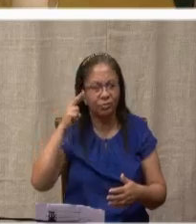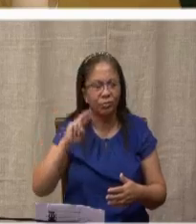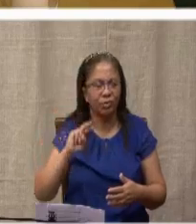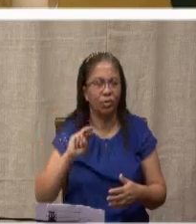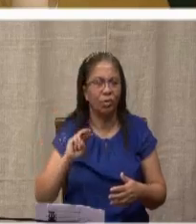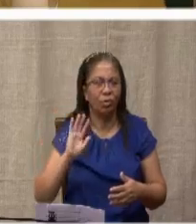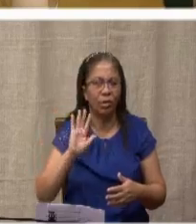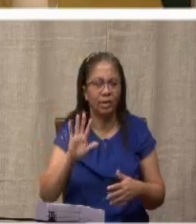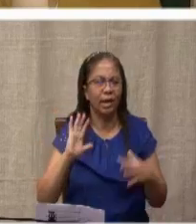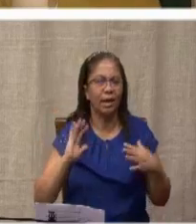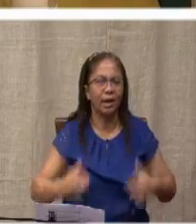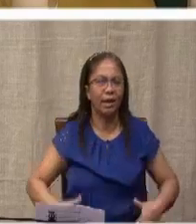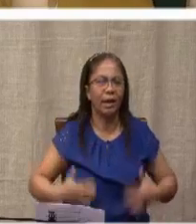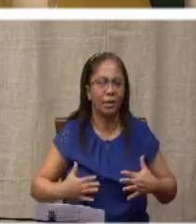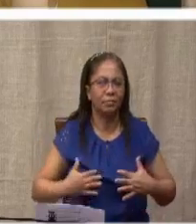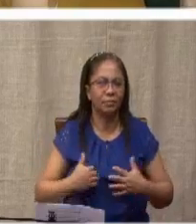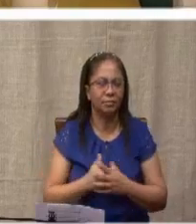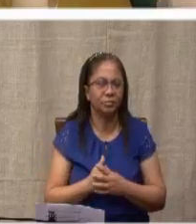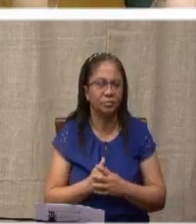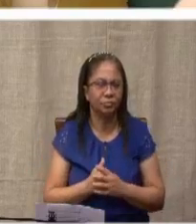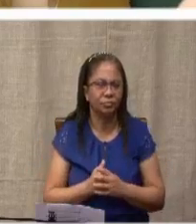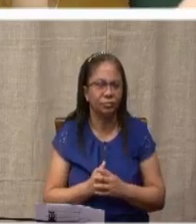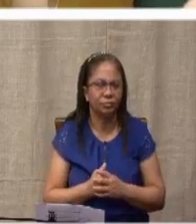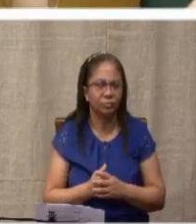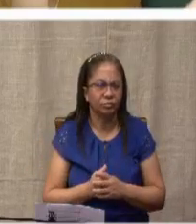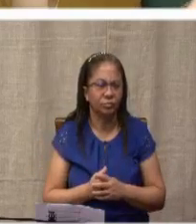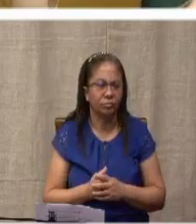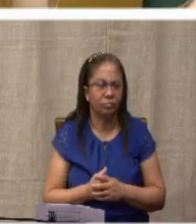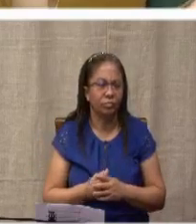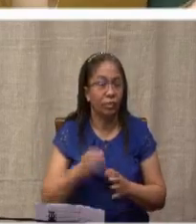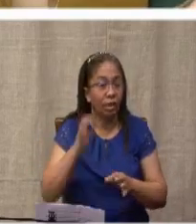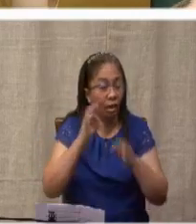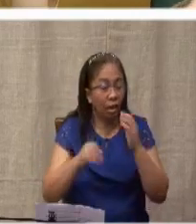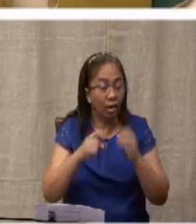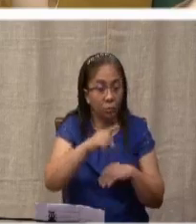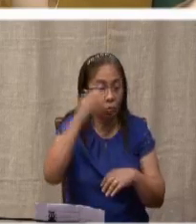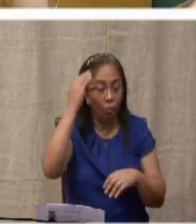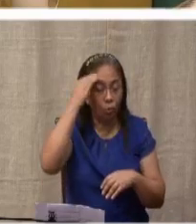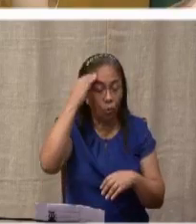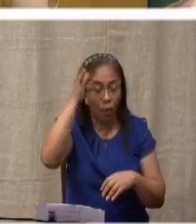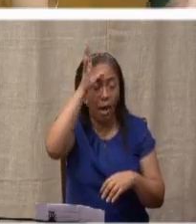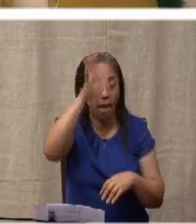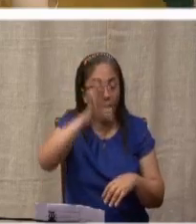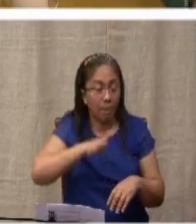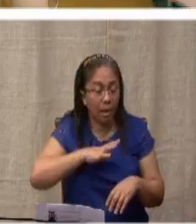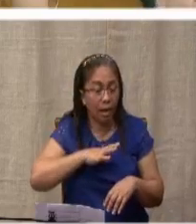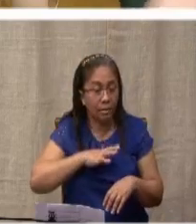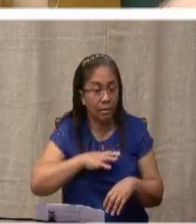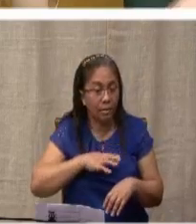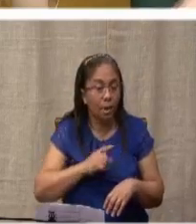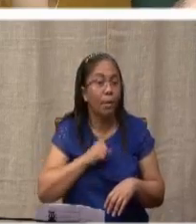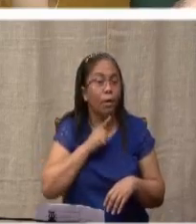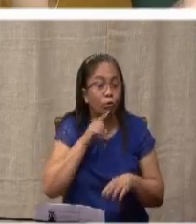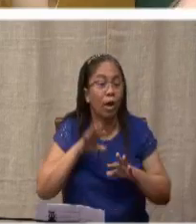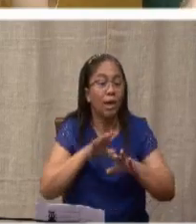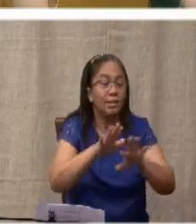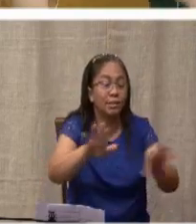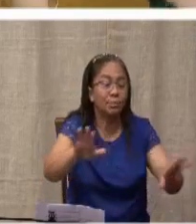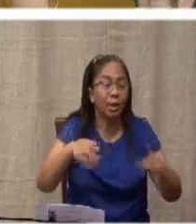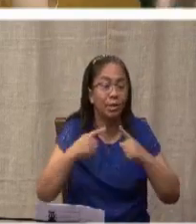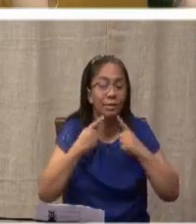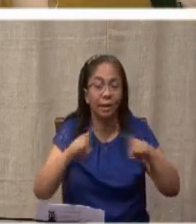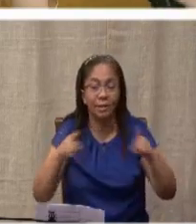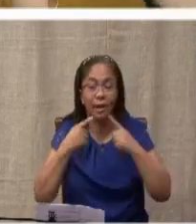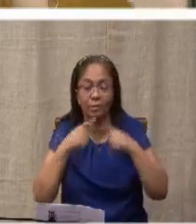sanctity and if there are men that you know that are not here make sure they get it it's going to come out